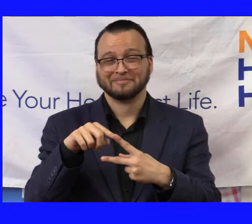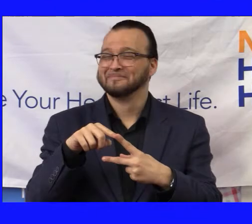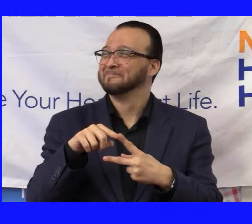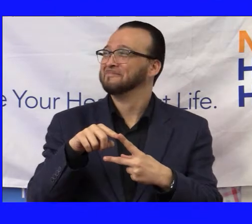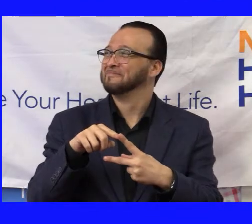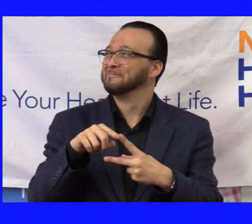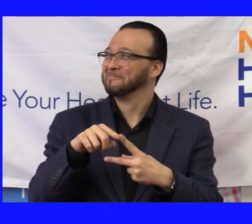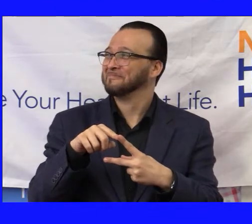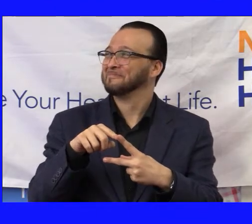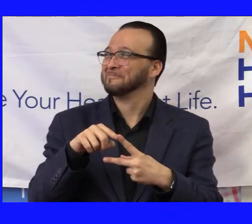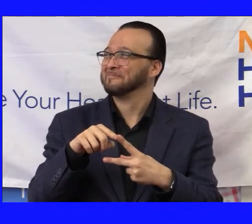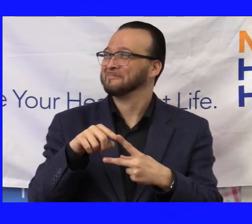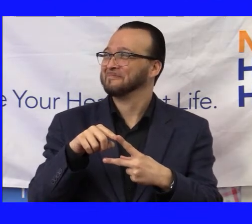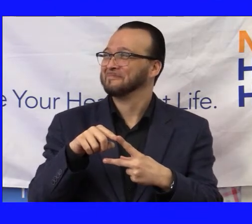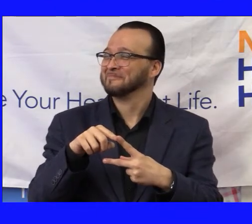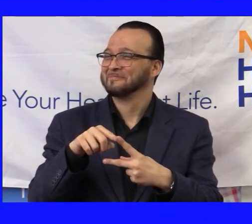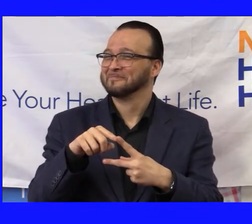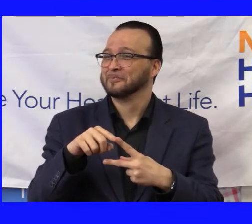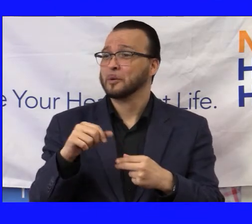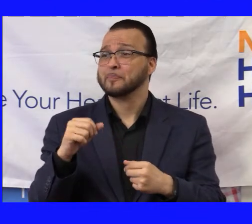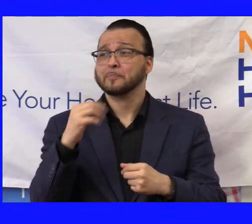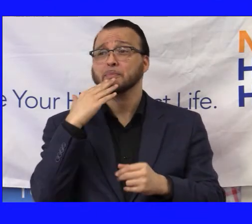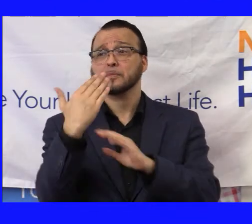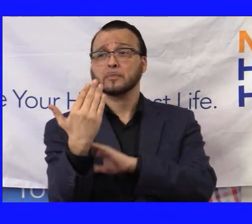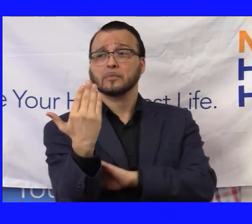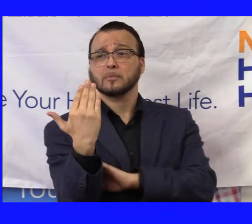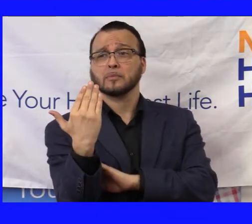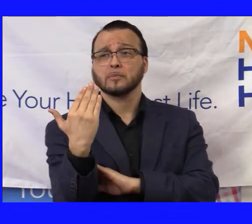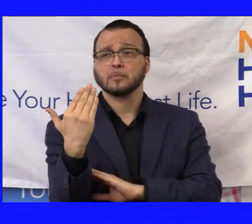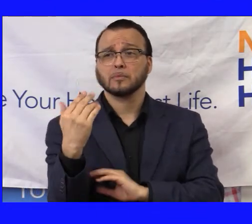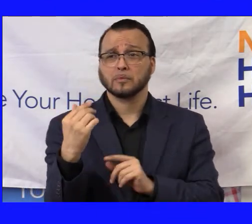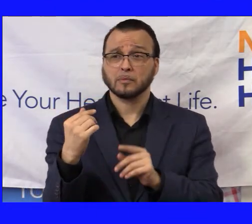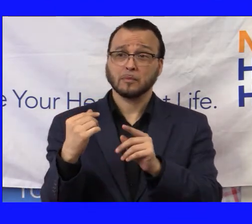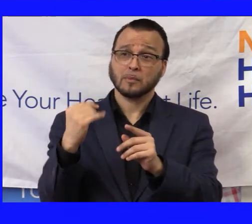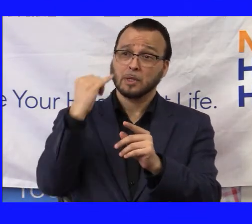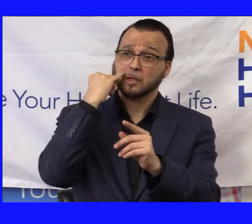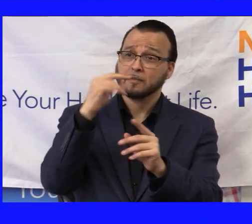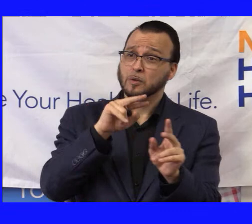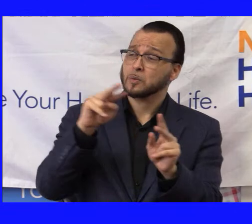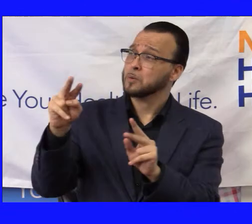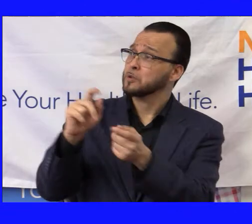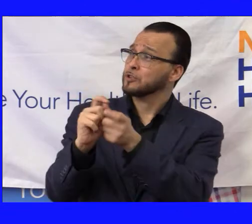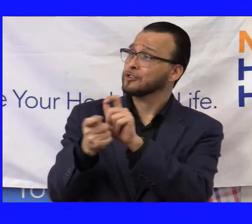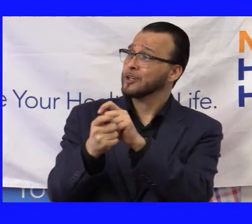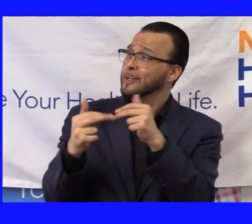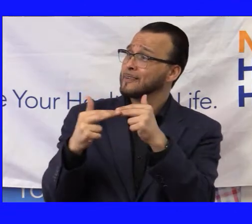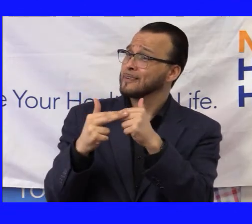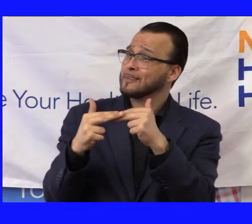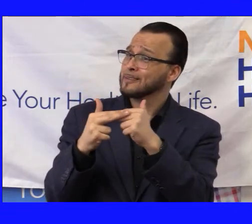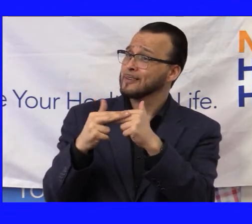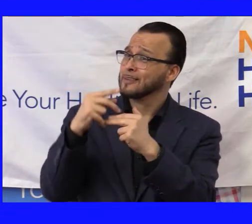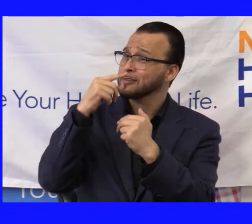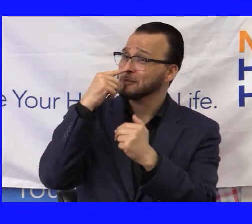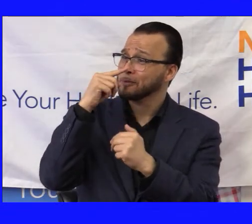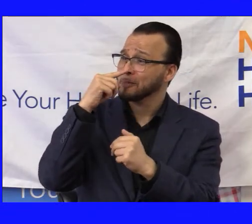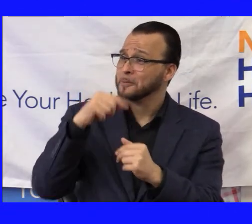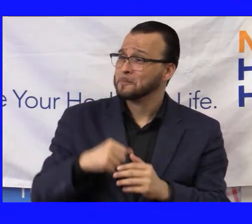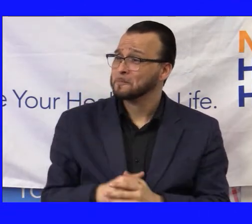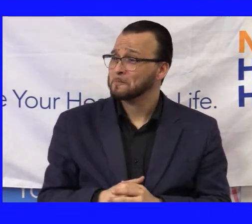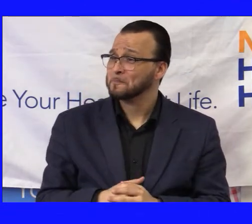Good morning. So I just wanted to, if you can go to the slide where the graphs are.